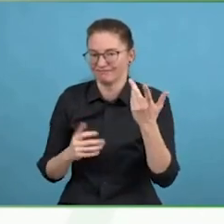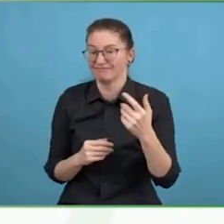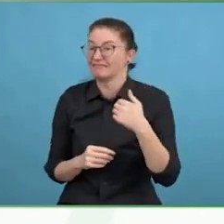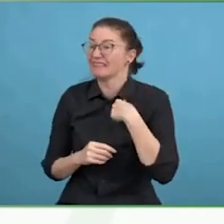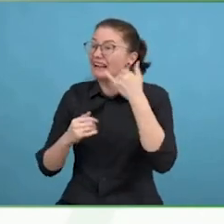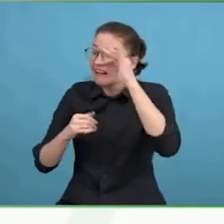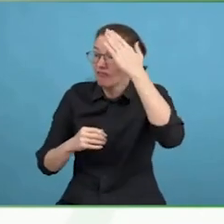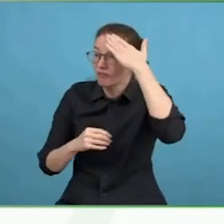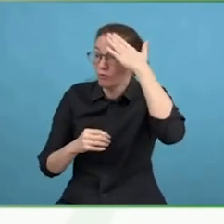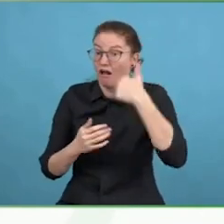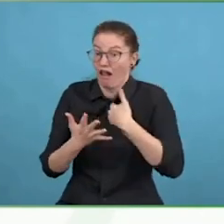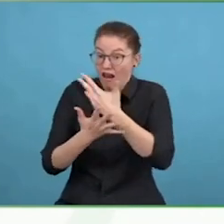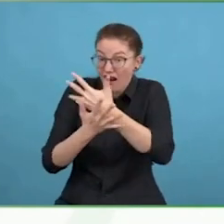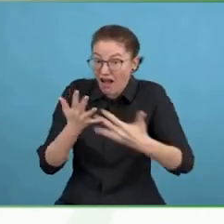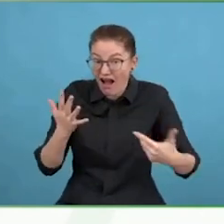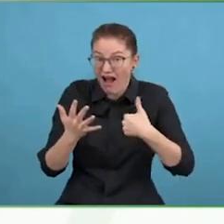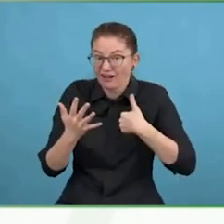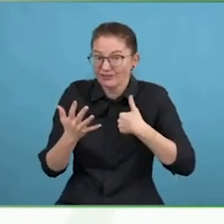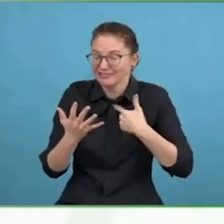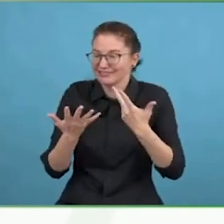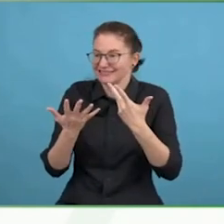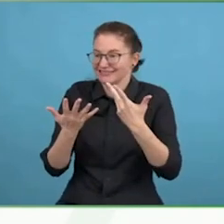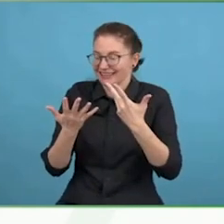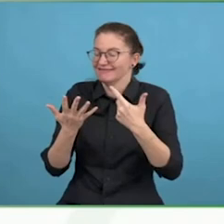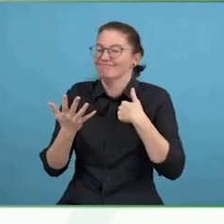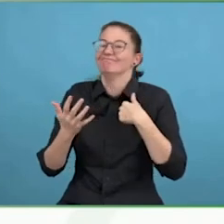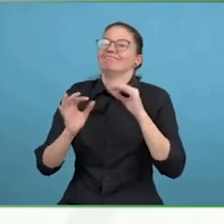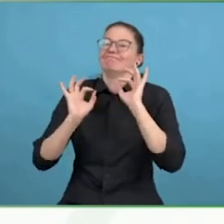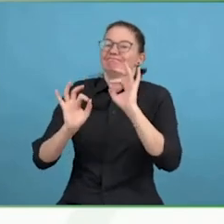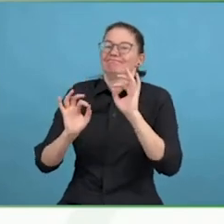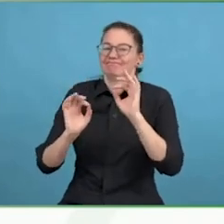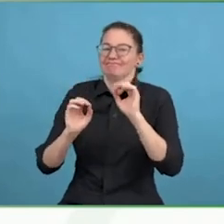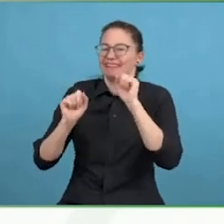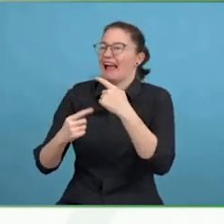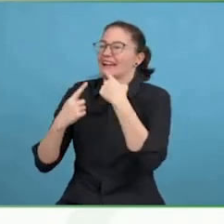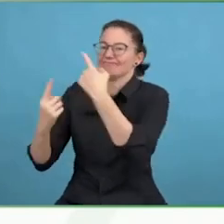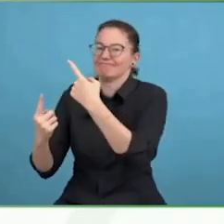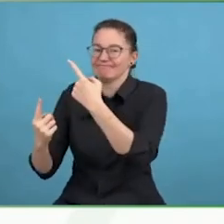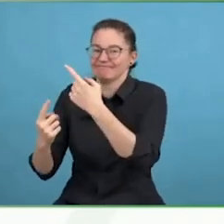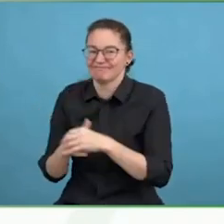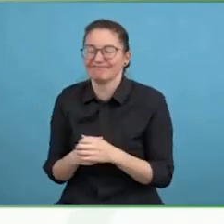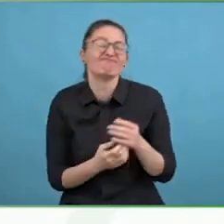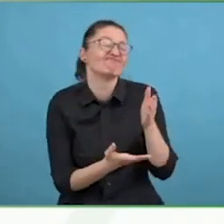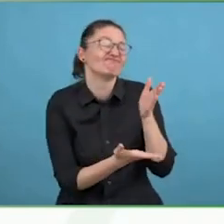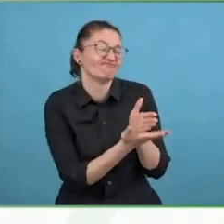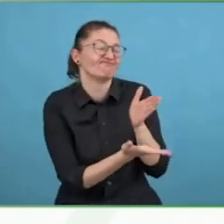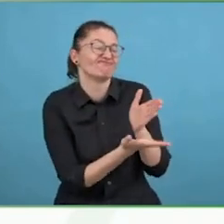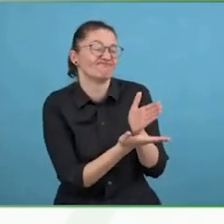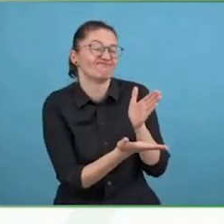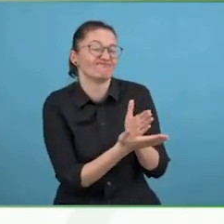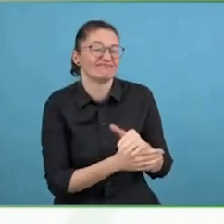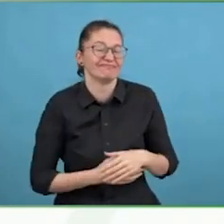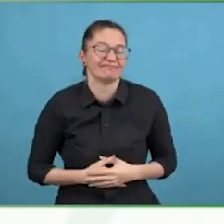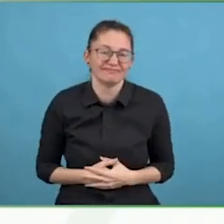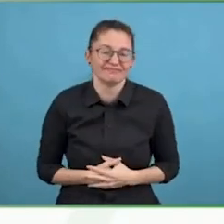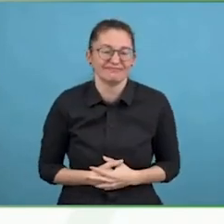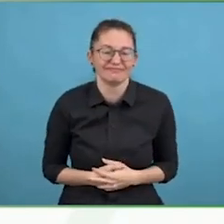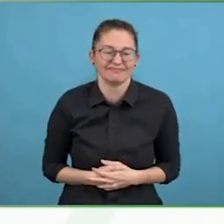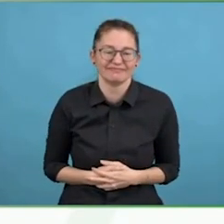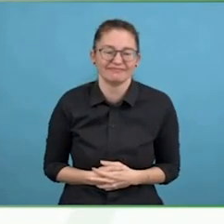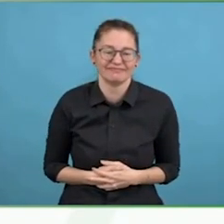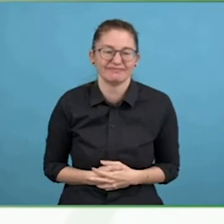very best to keeping the fight going for accessibility. Thank you so much, gentlemen. Thank you very much. It's my